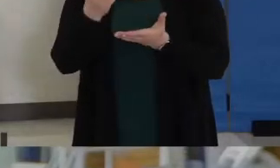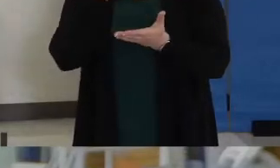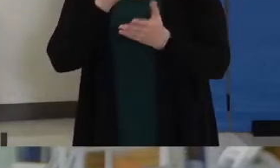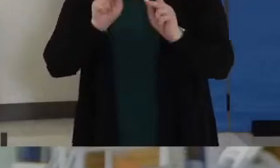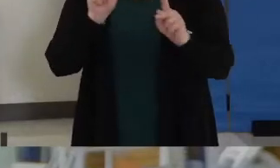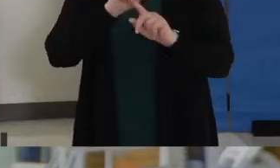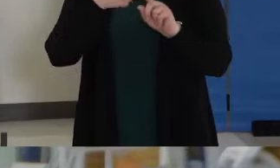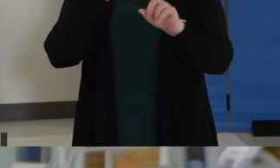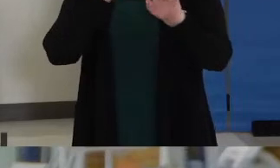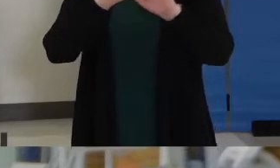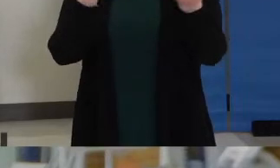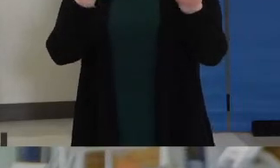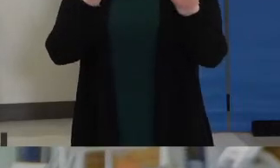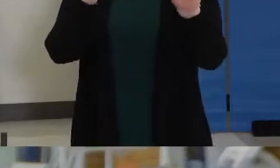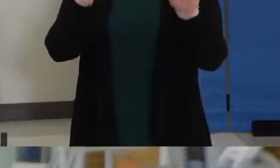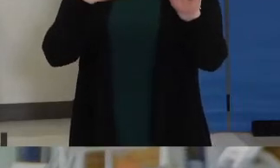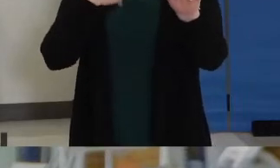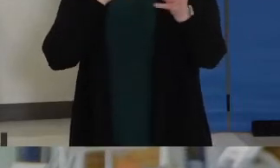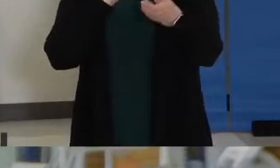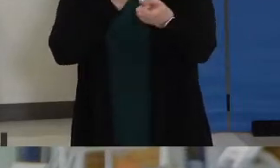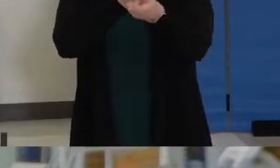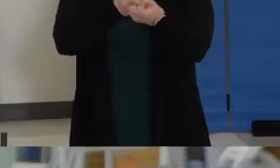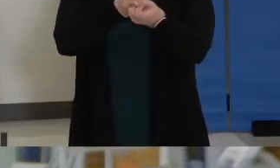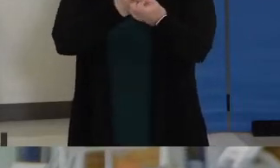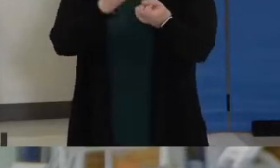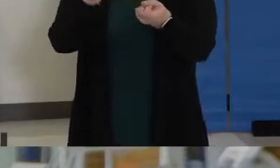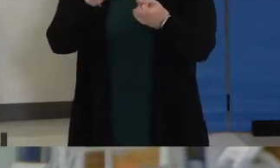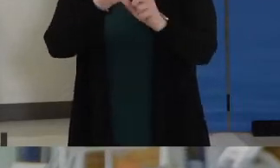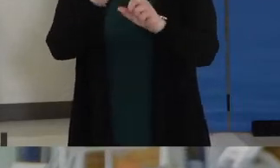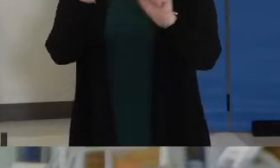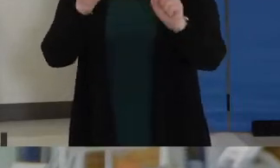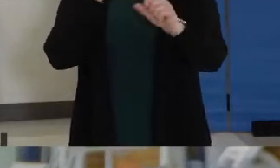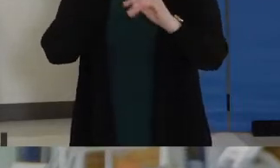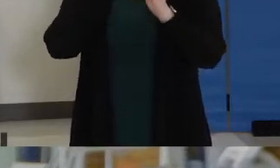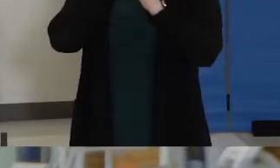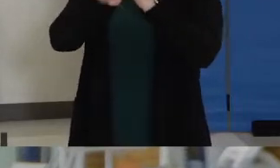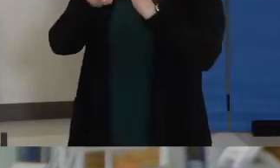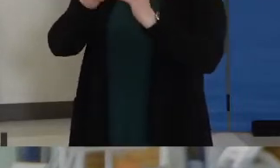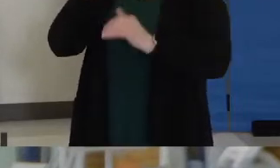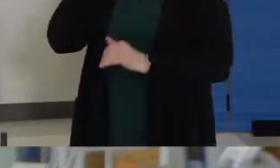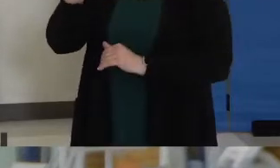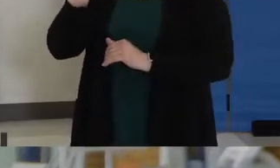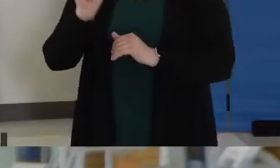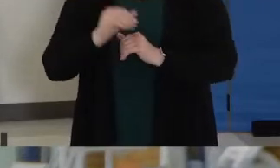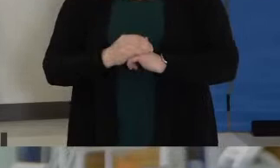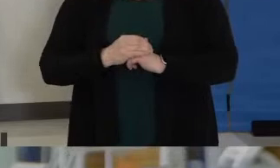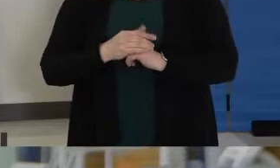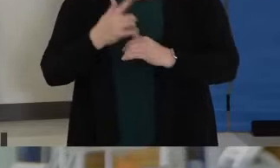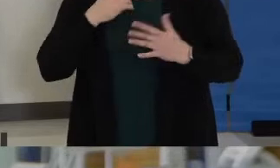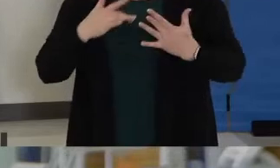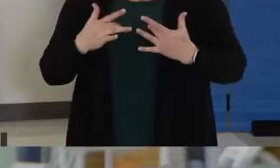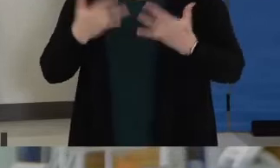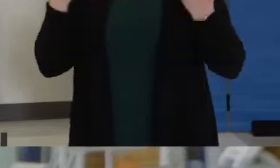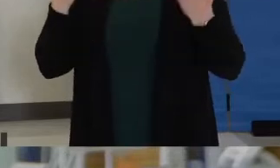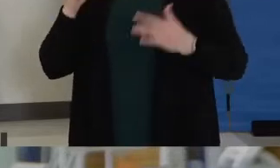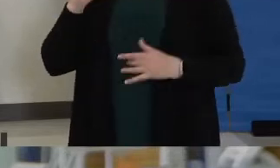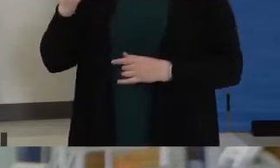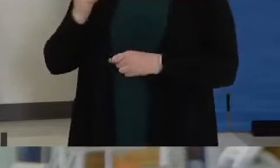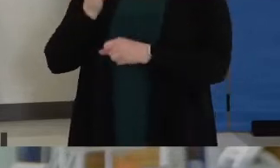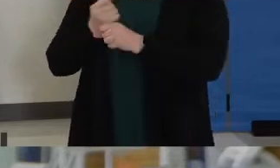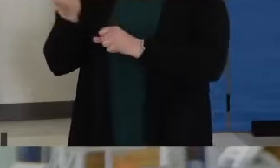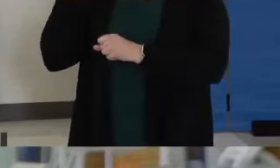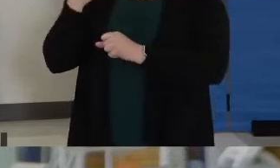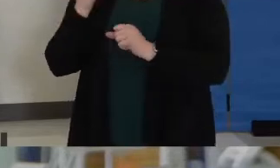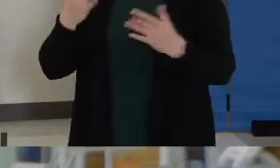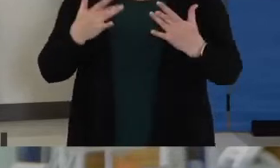they're ready and when they have the support and they need it and they can get in right away. So I was thrilled 20 years ago, and I